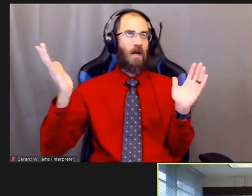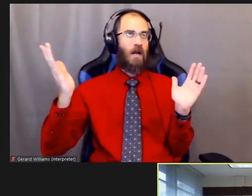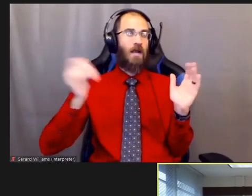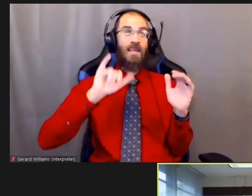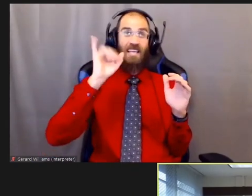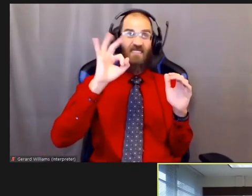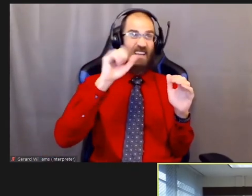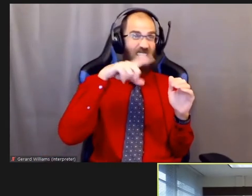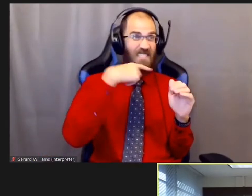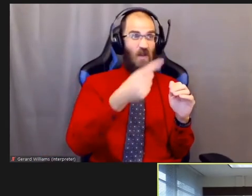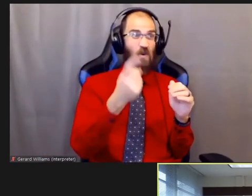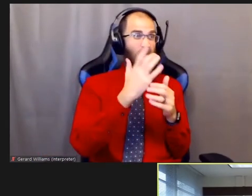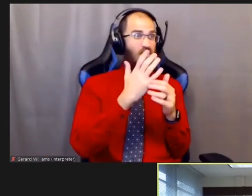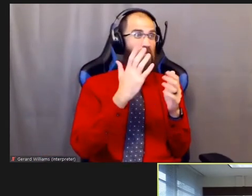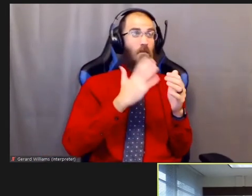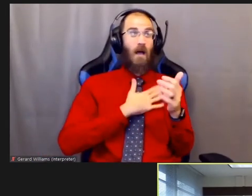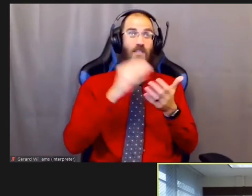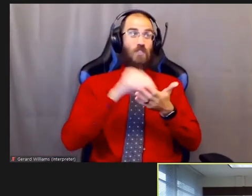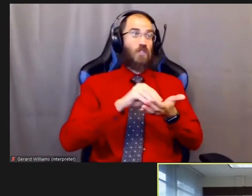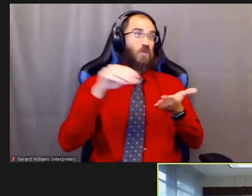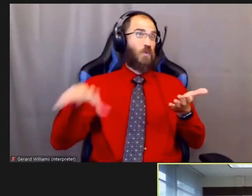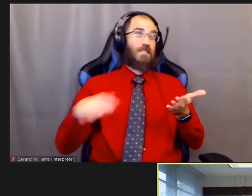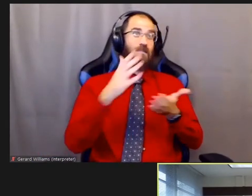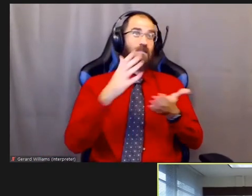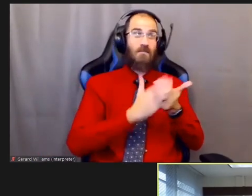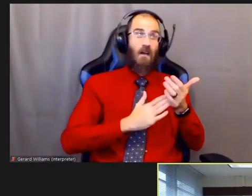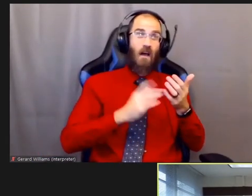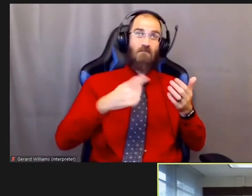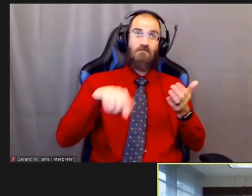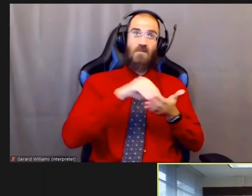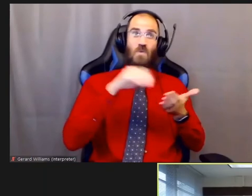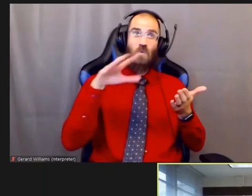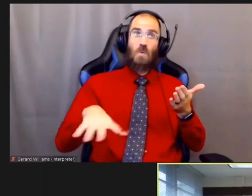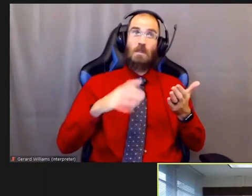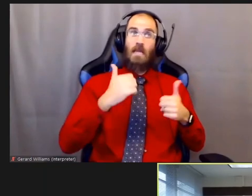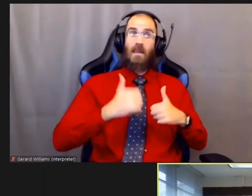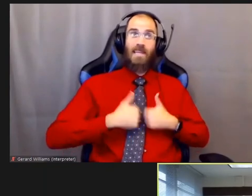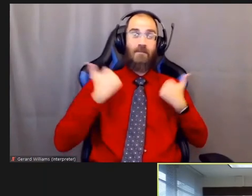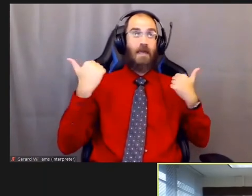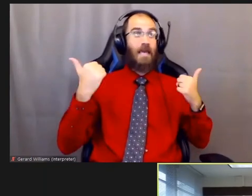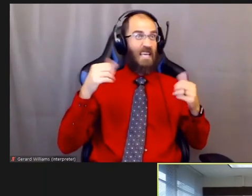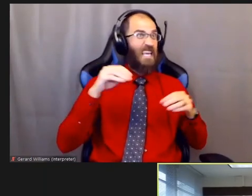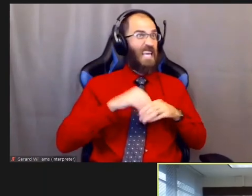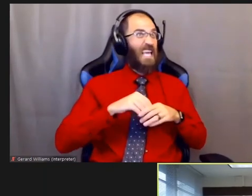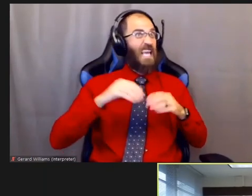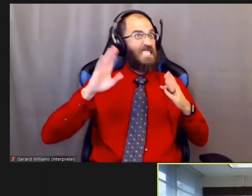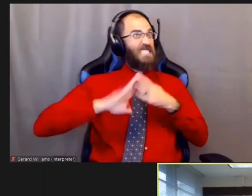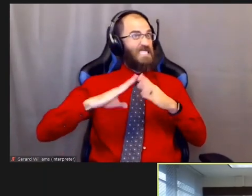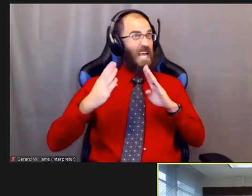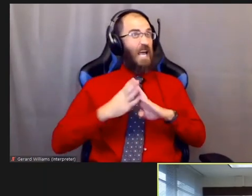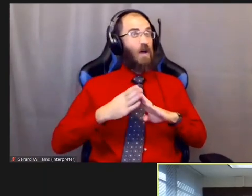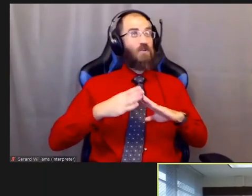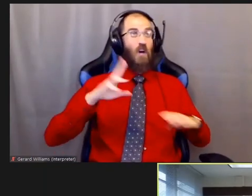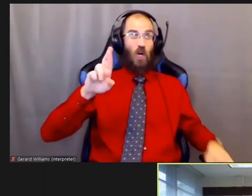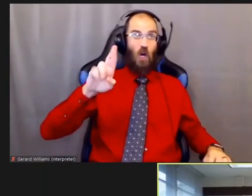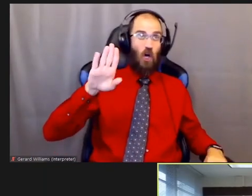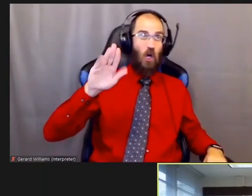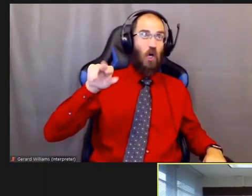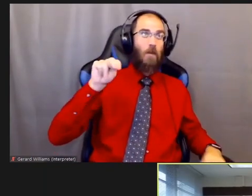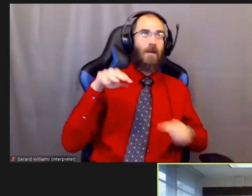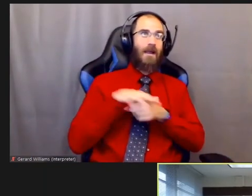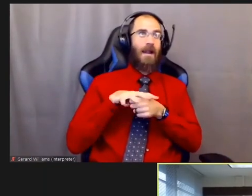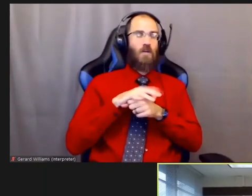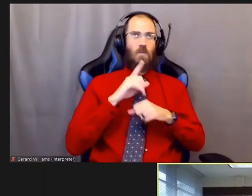my students, and some living in towns and in urban areas, our